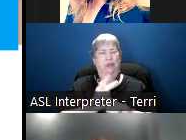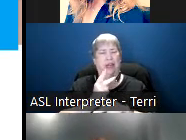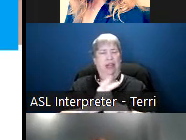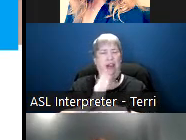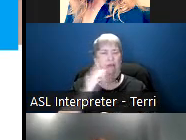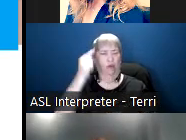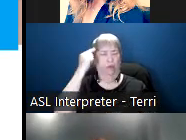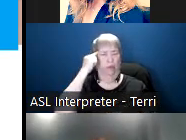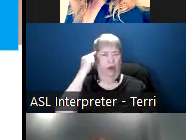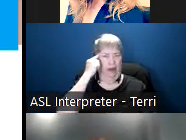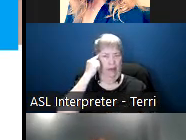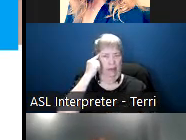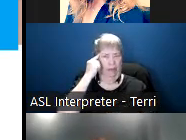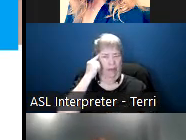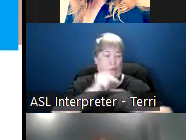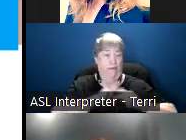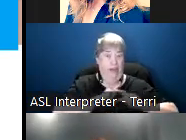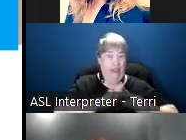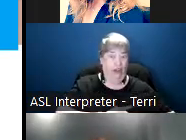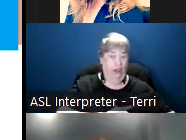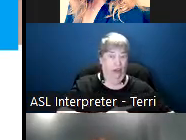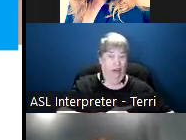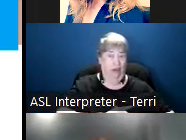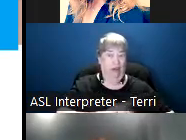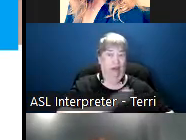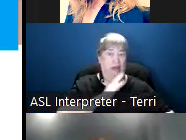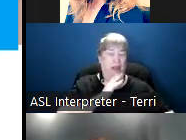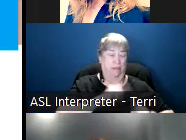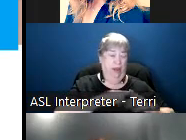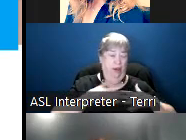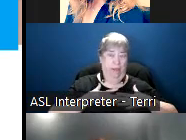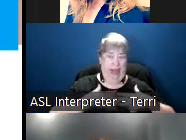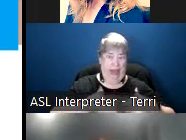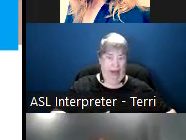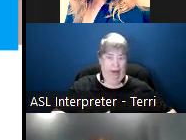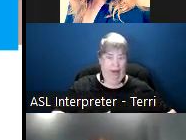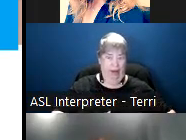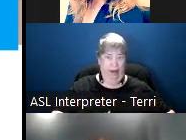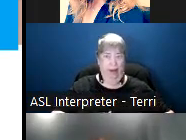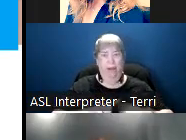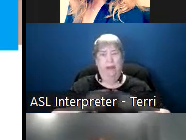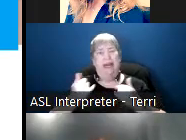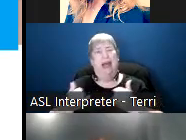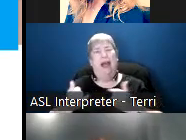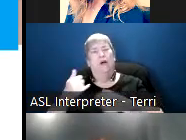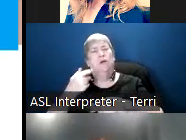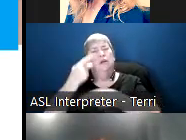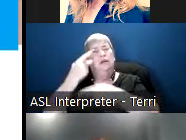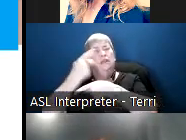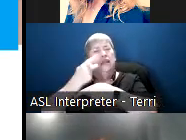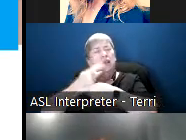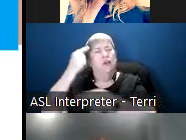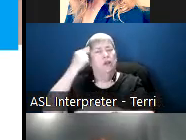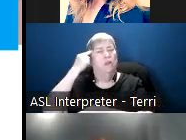physical self-care, we're really, that's really kind of about taking care of our physical body. But what are we doing to take care of our